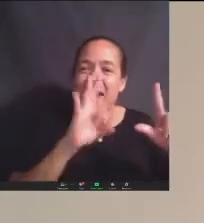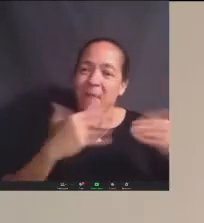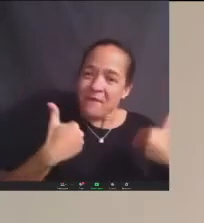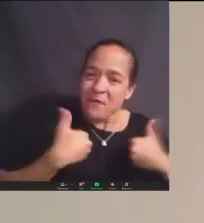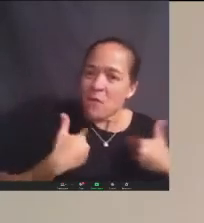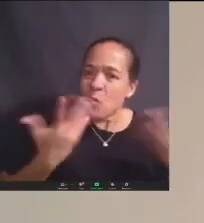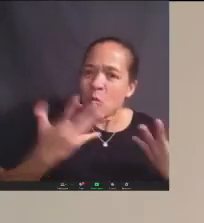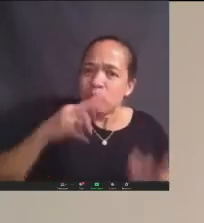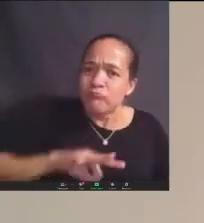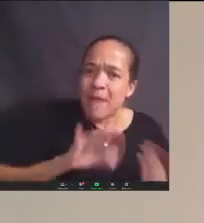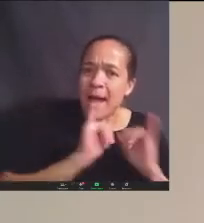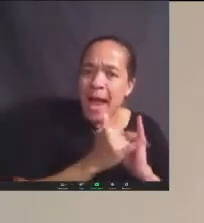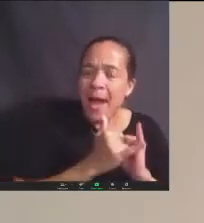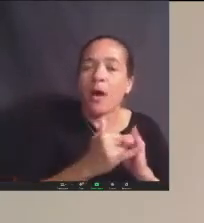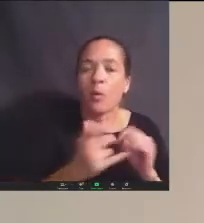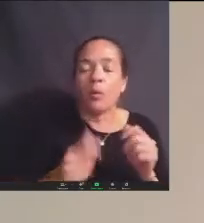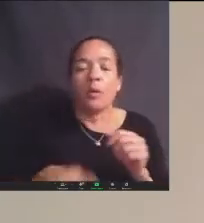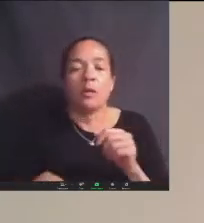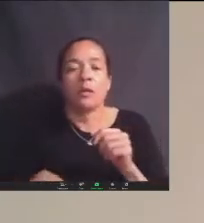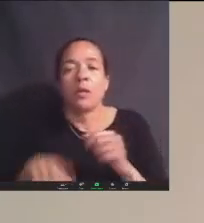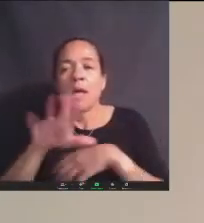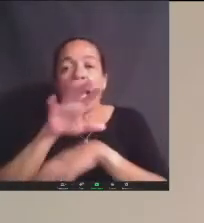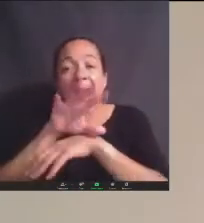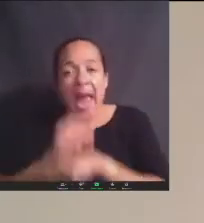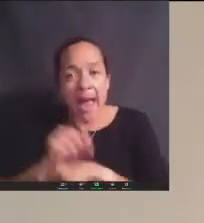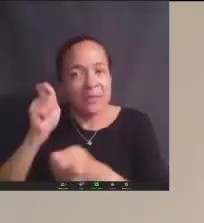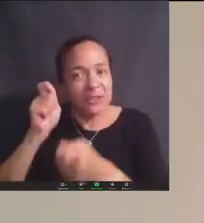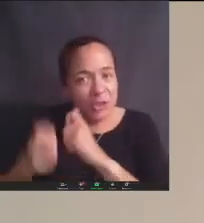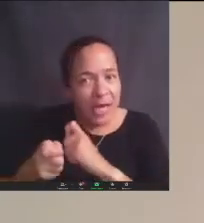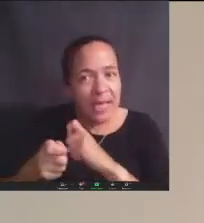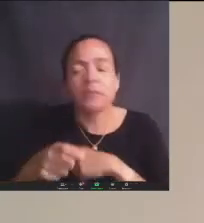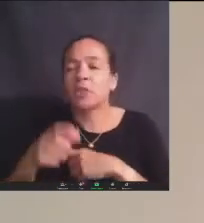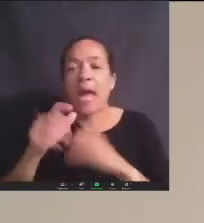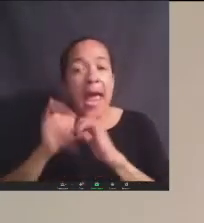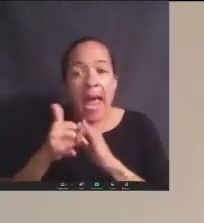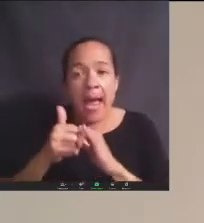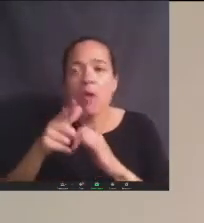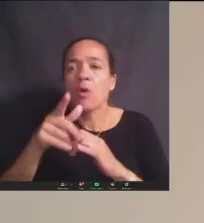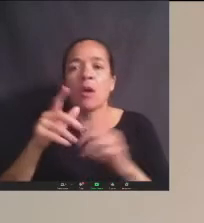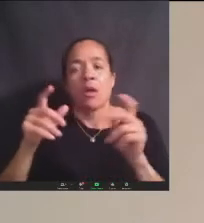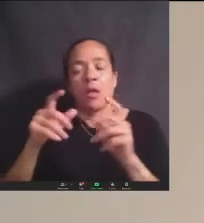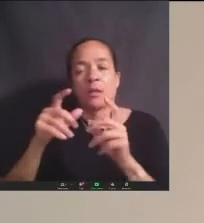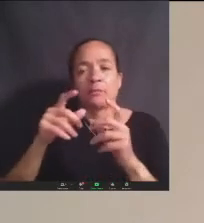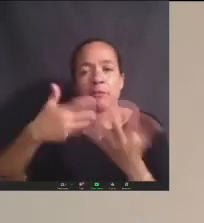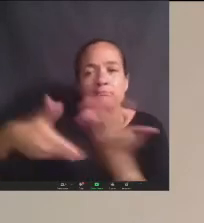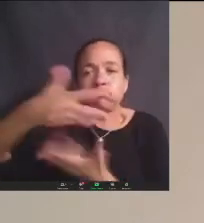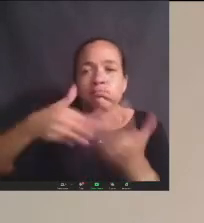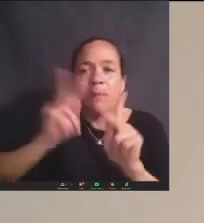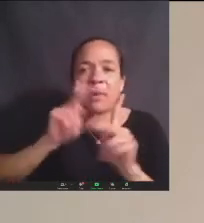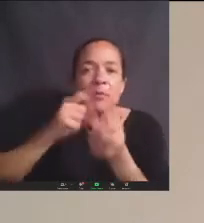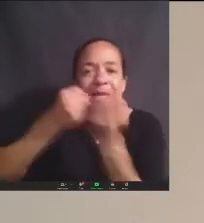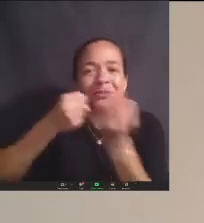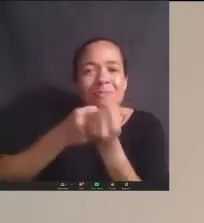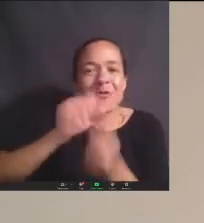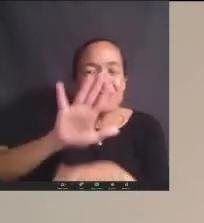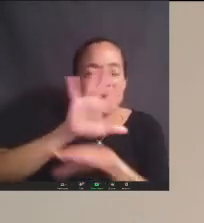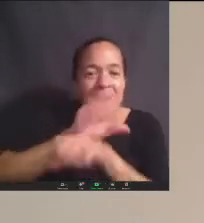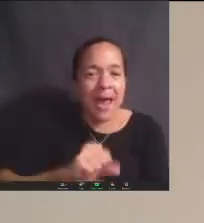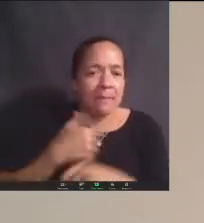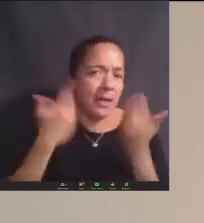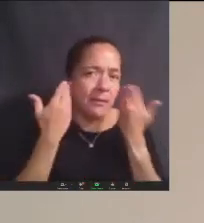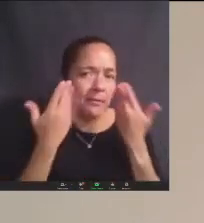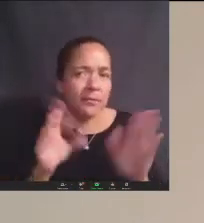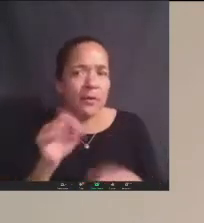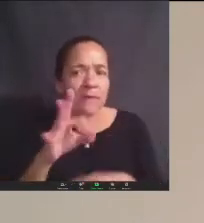inputs on consistent habit change is to be around people who support your habit, right? Mm-hmm. I don't know if you ever tried to, quit eating chocolate chips